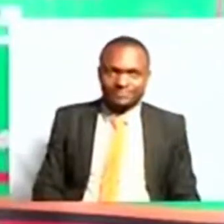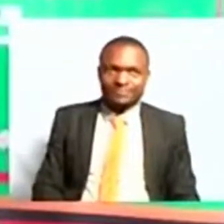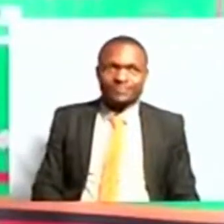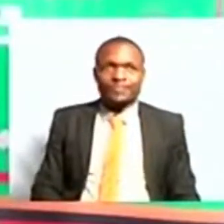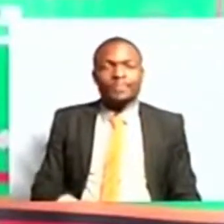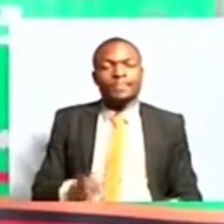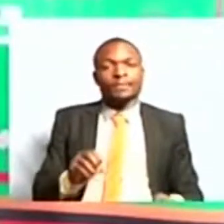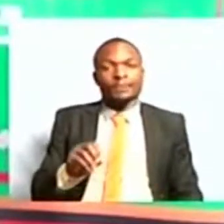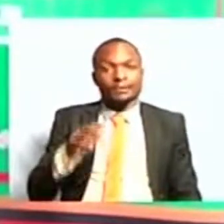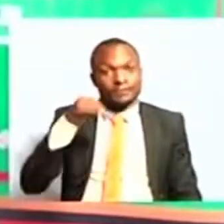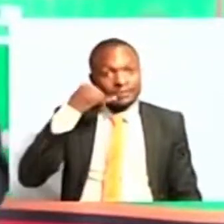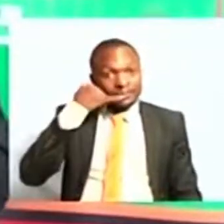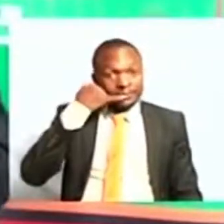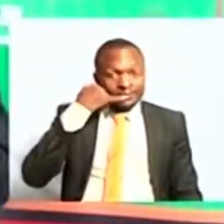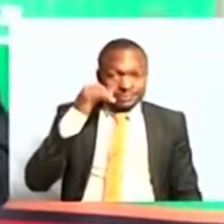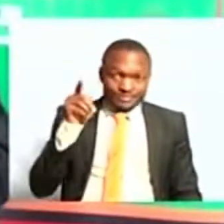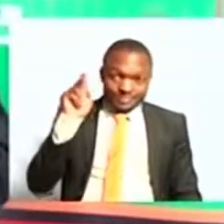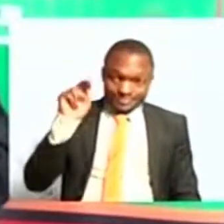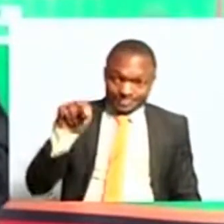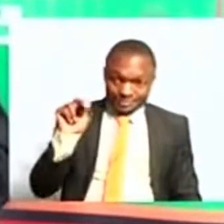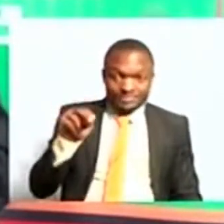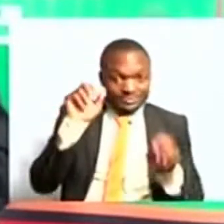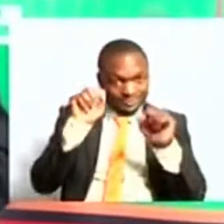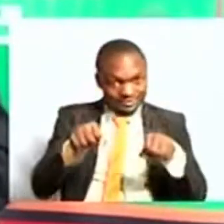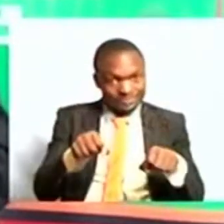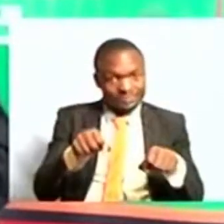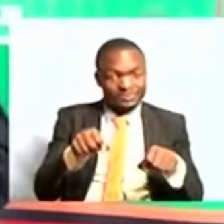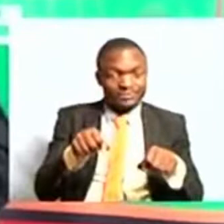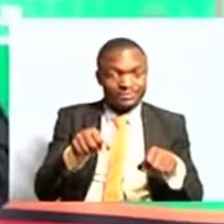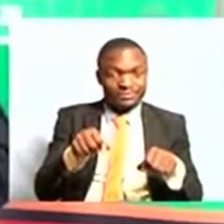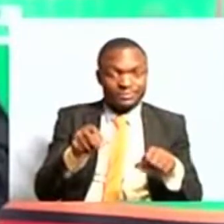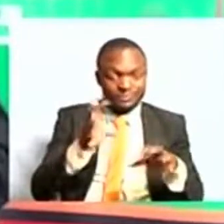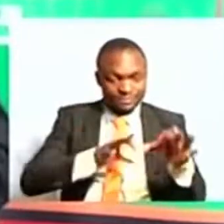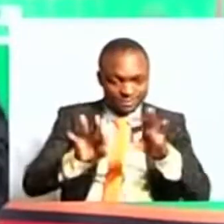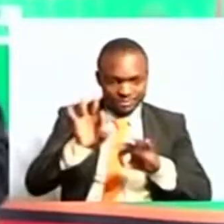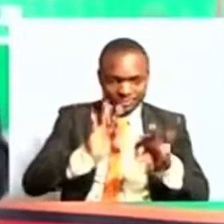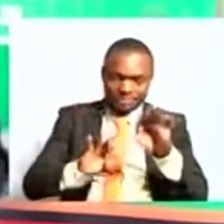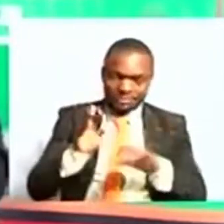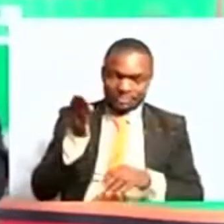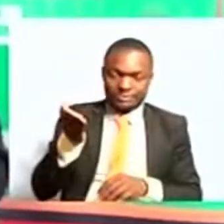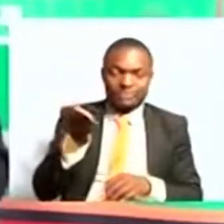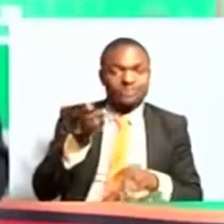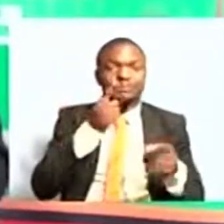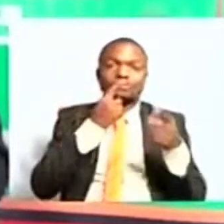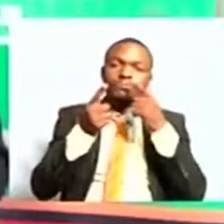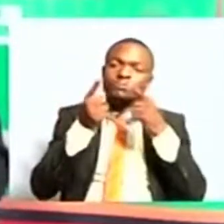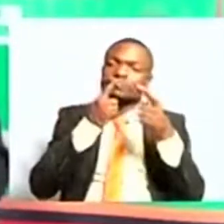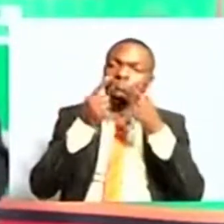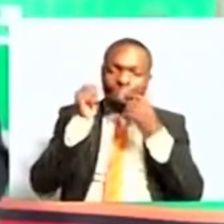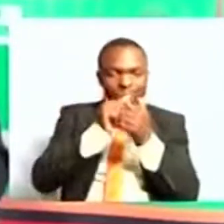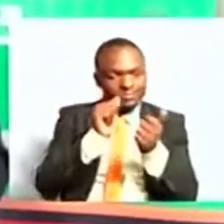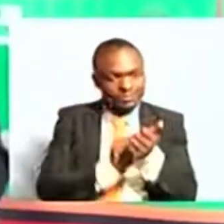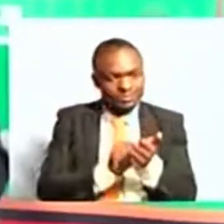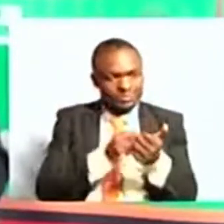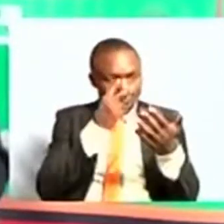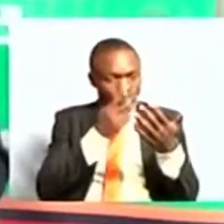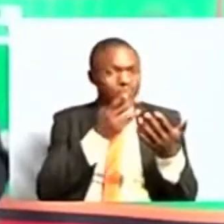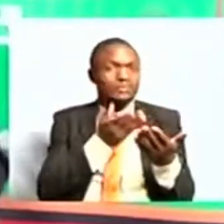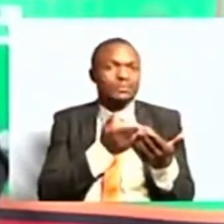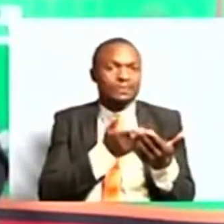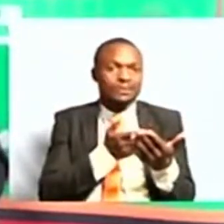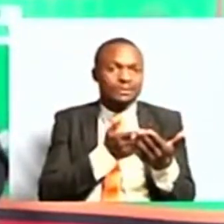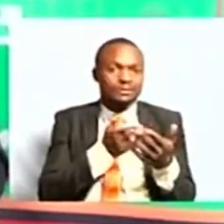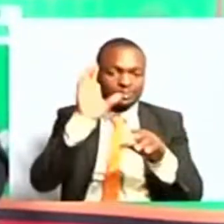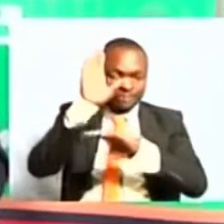all right. There's a caller from Undola. Maybe we can get back to that. Of course, talking about we are looking at the